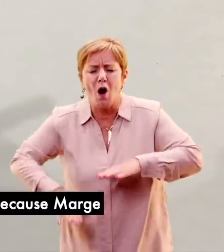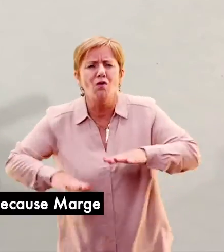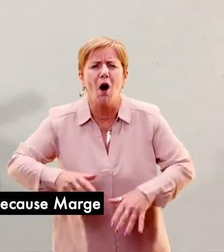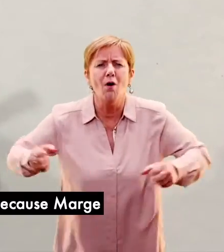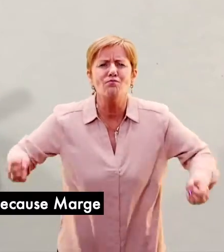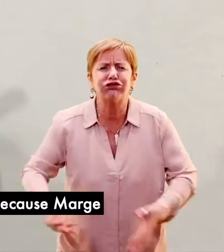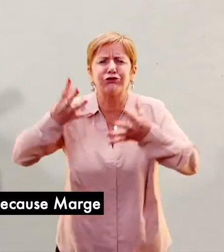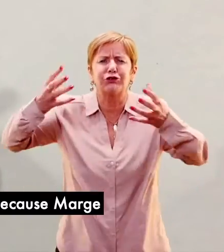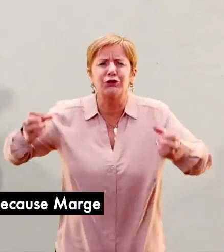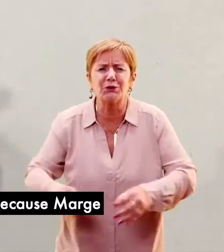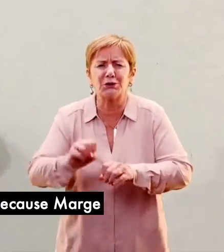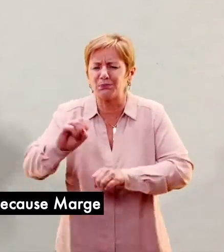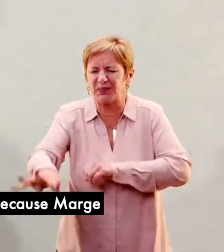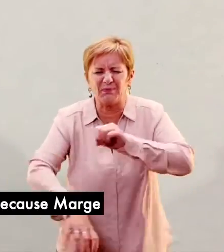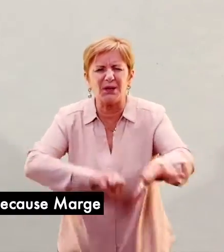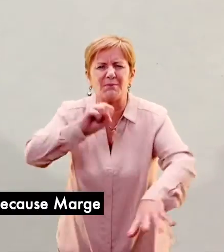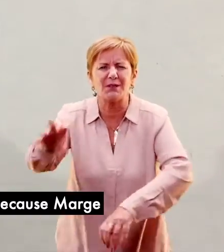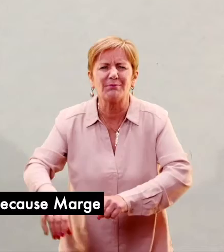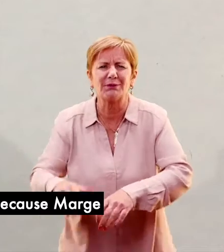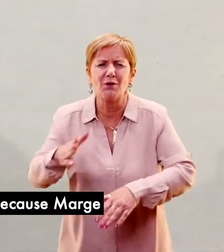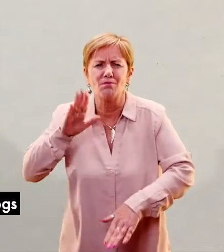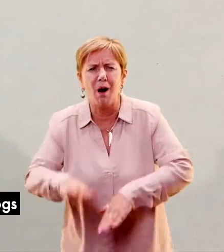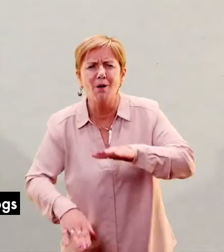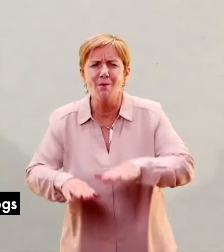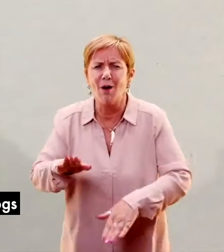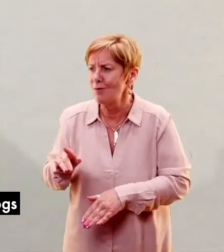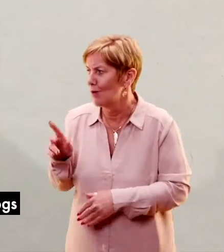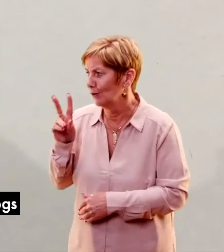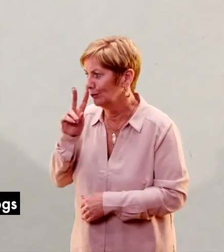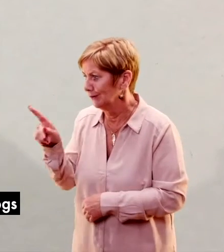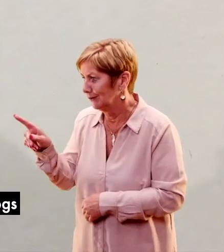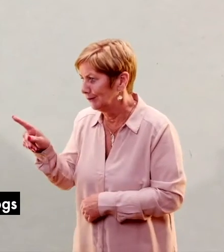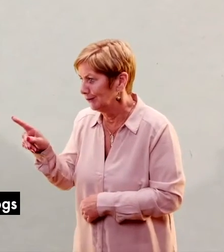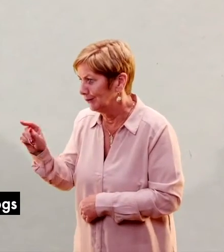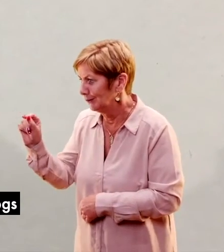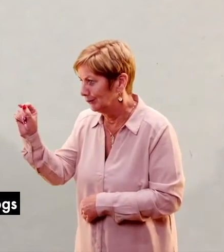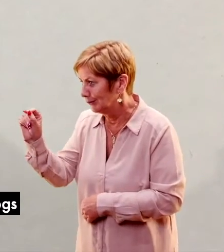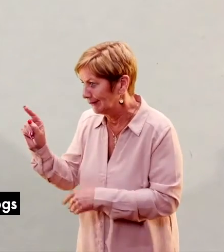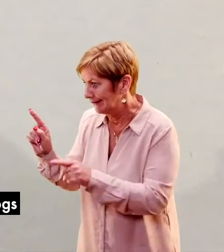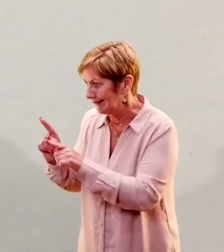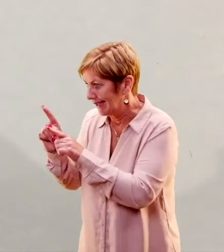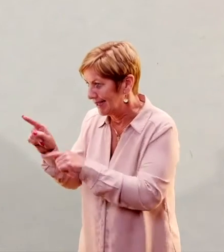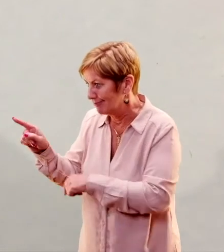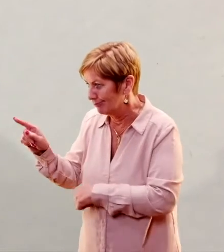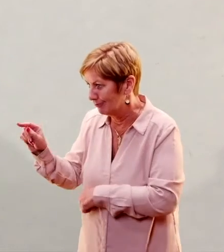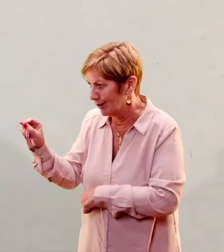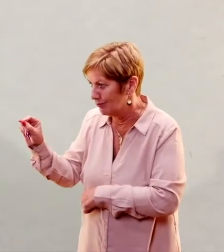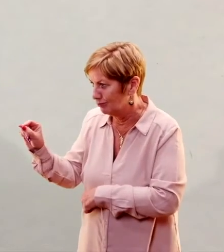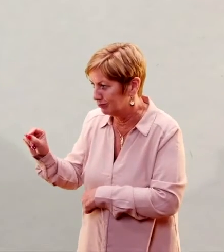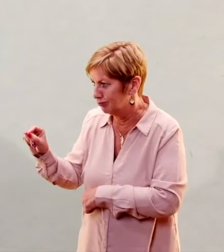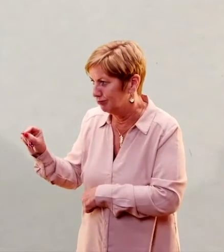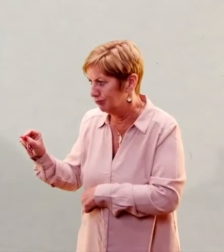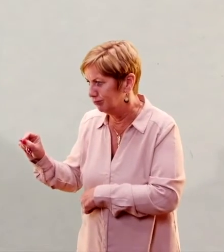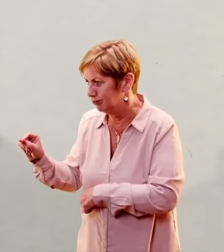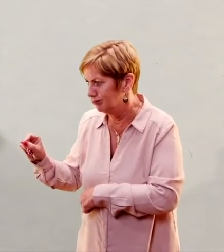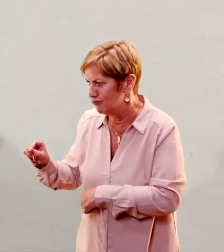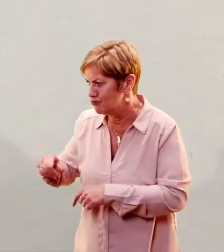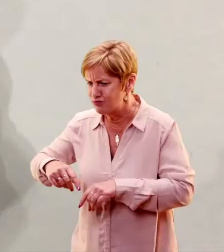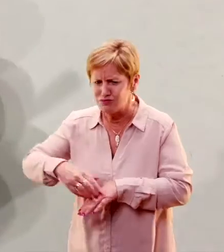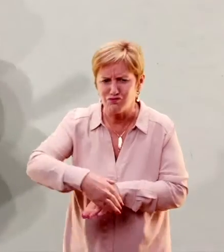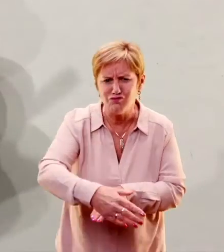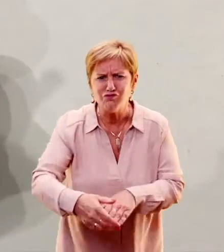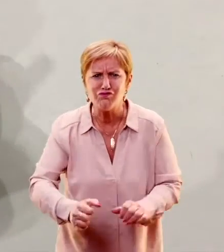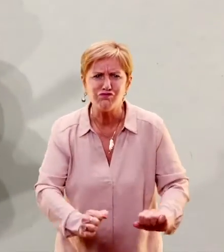Okay, then we have to draw the welly boots because Marge loves playing in bubbling bogs and muddy puddles. There's one welly boot.